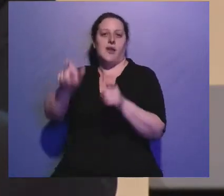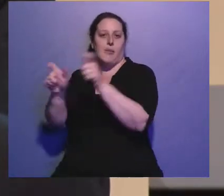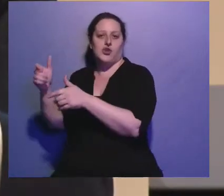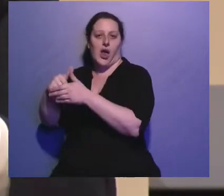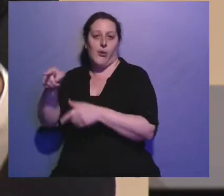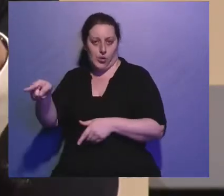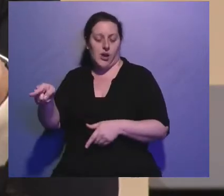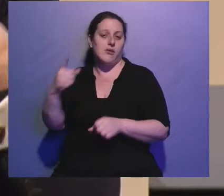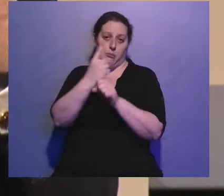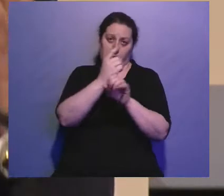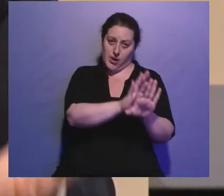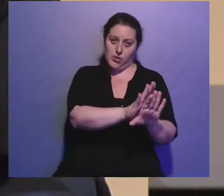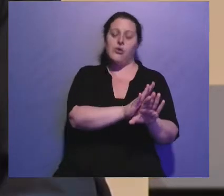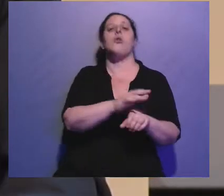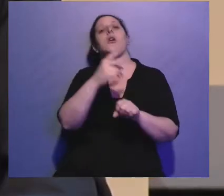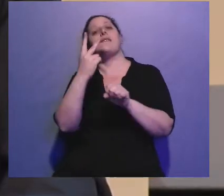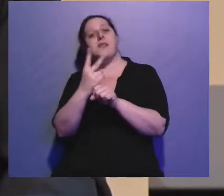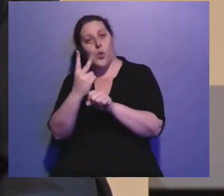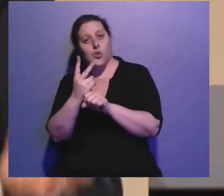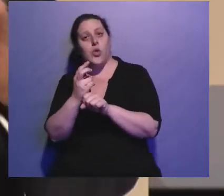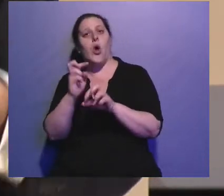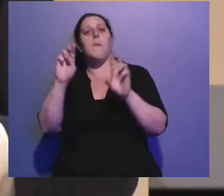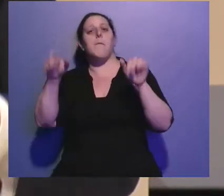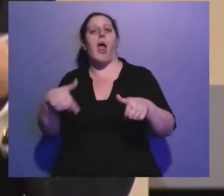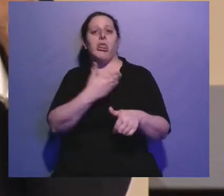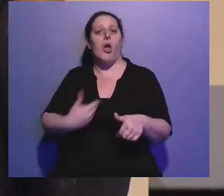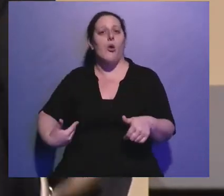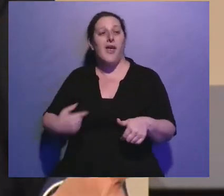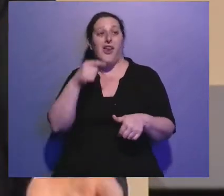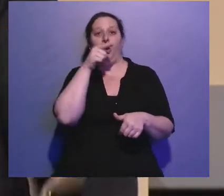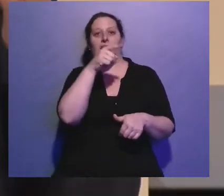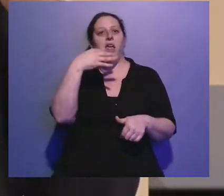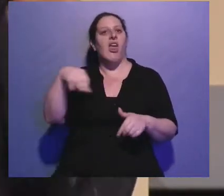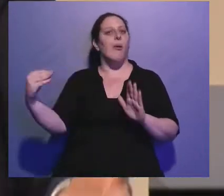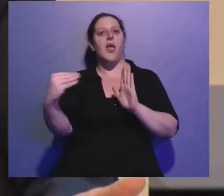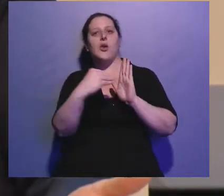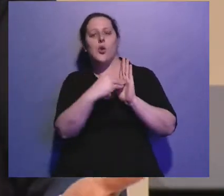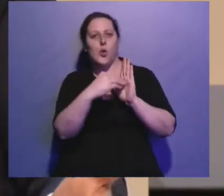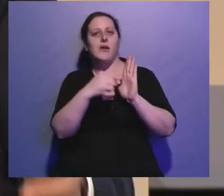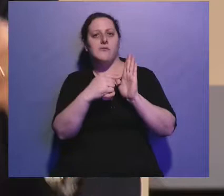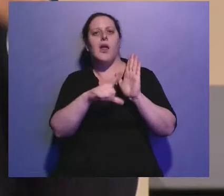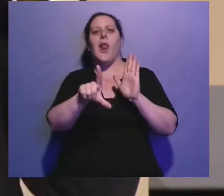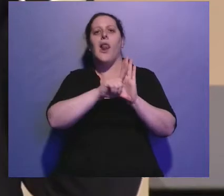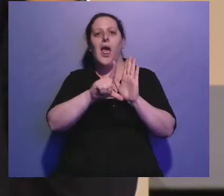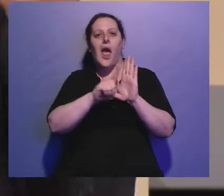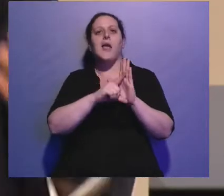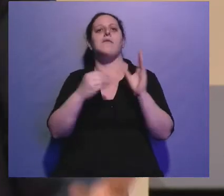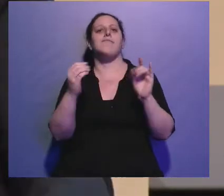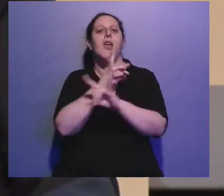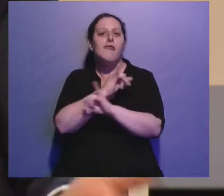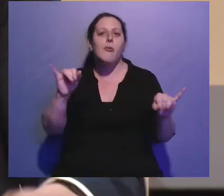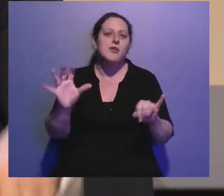the first step. Secondly, these officials